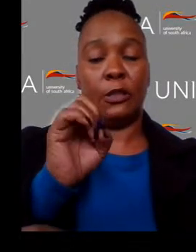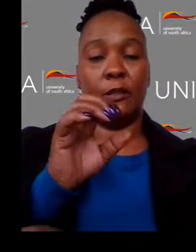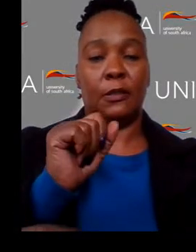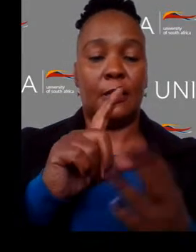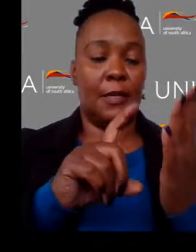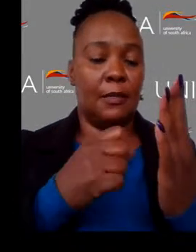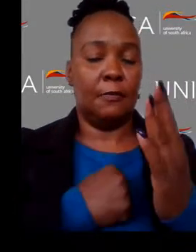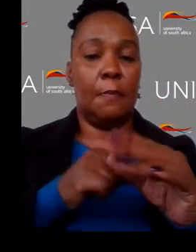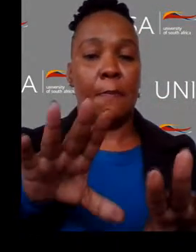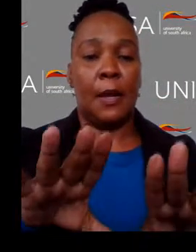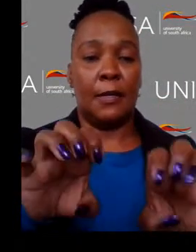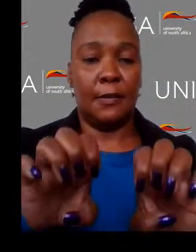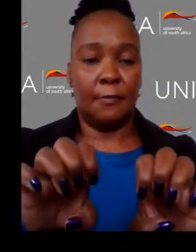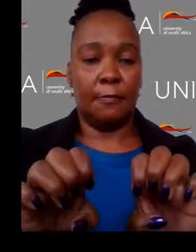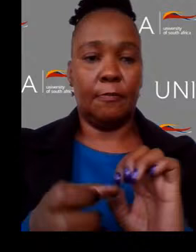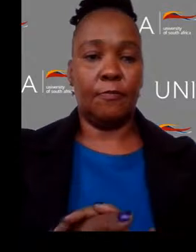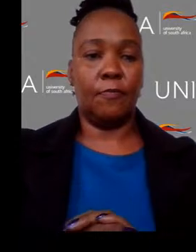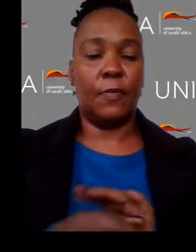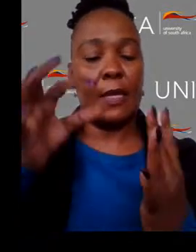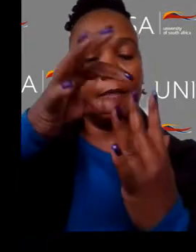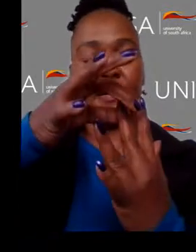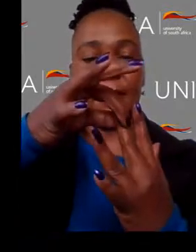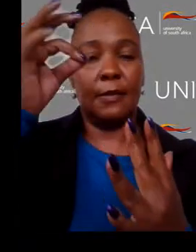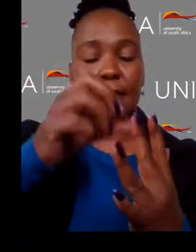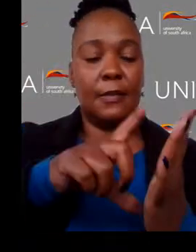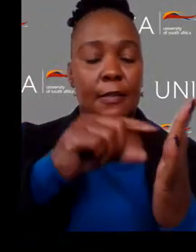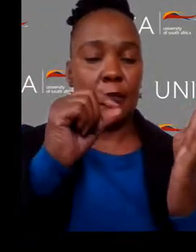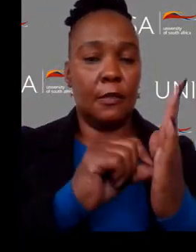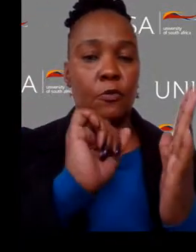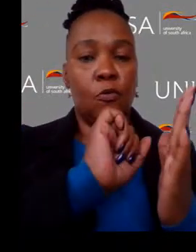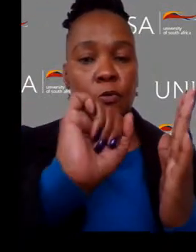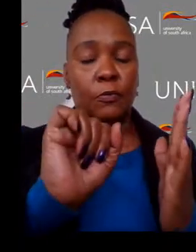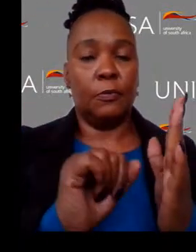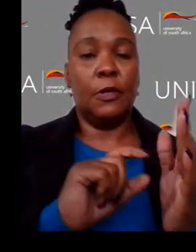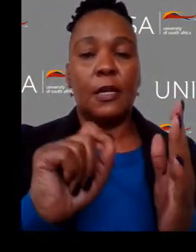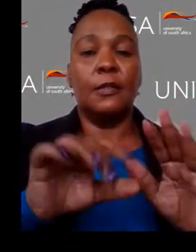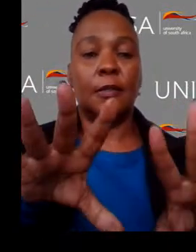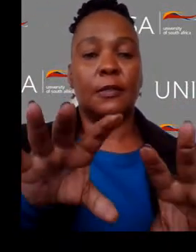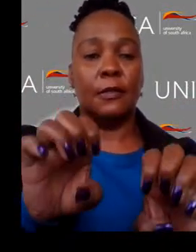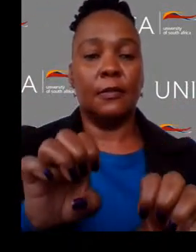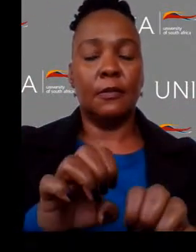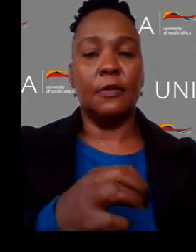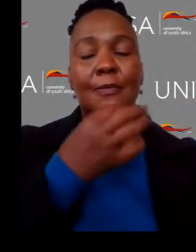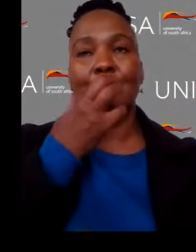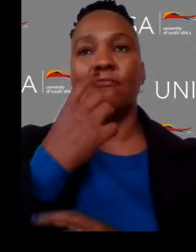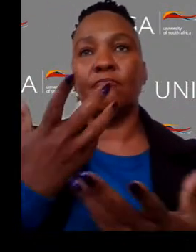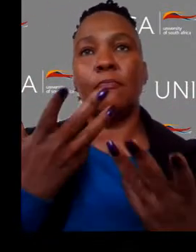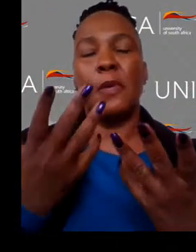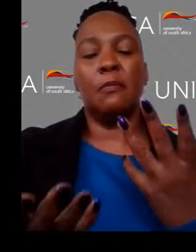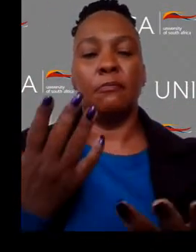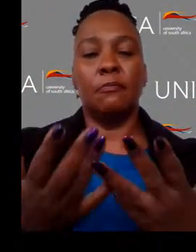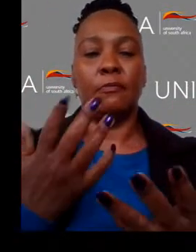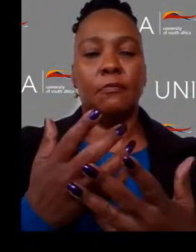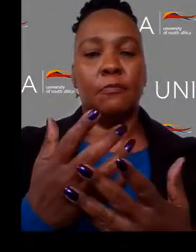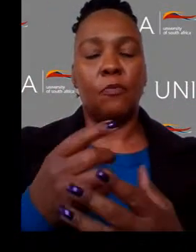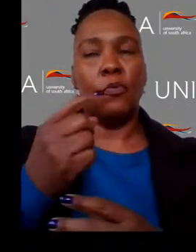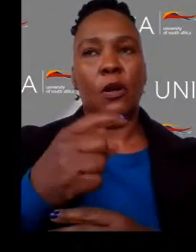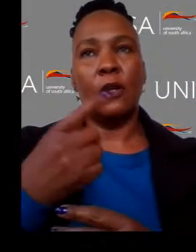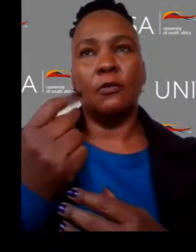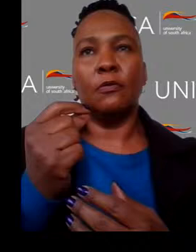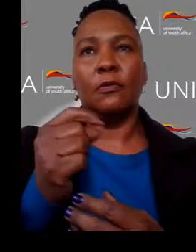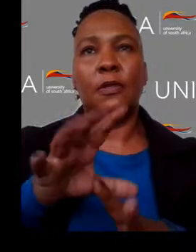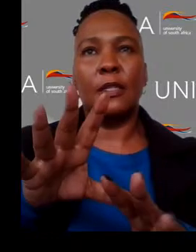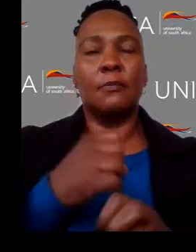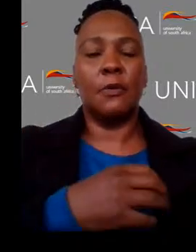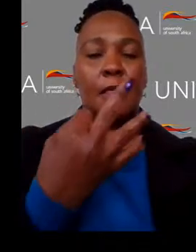My Exams. You select the date that you will be writing. So say I will be writing on the 3rd. I can